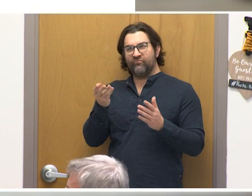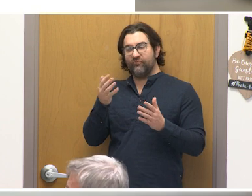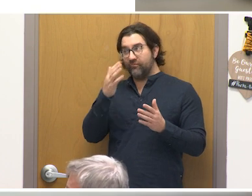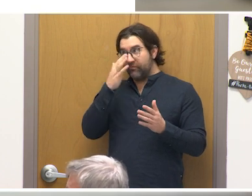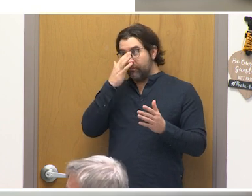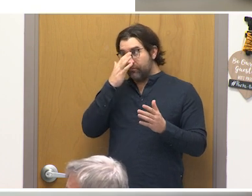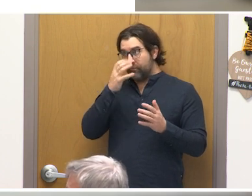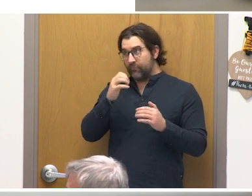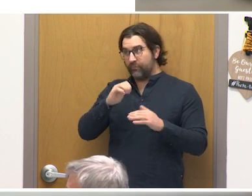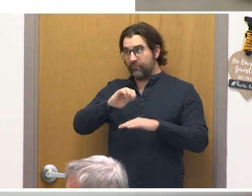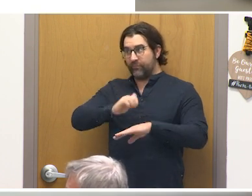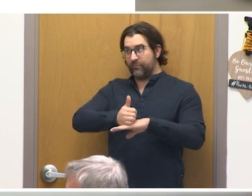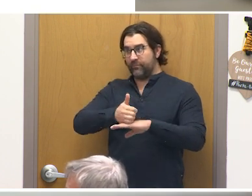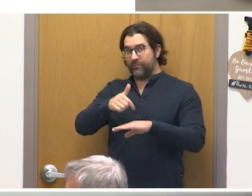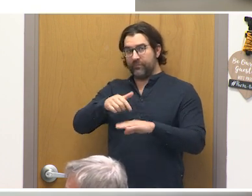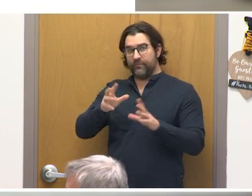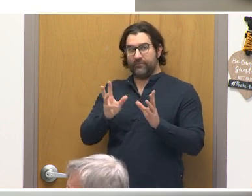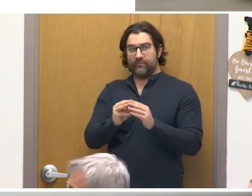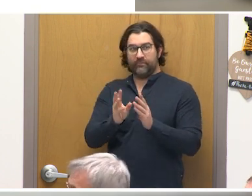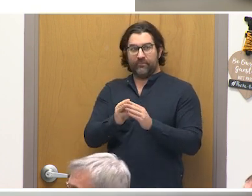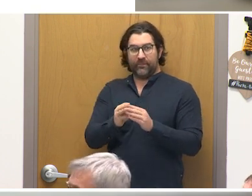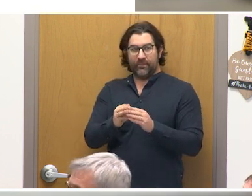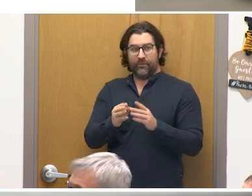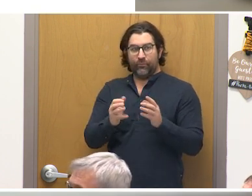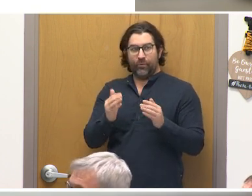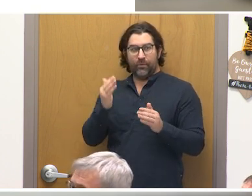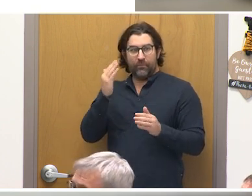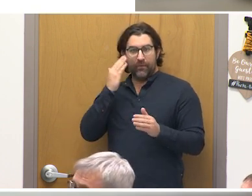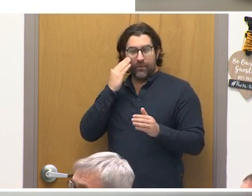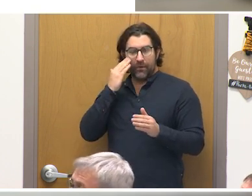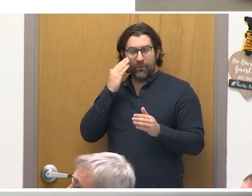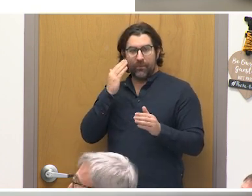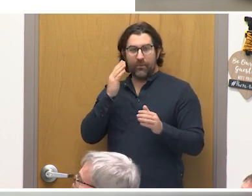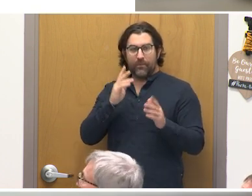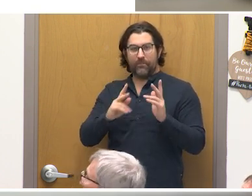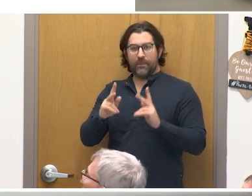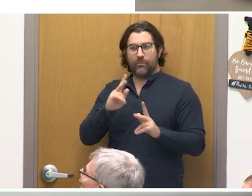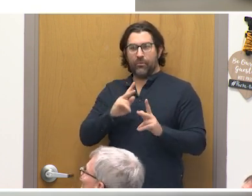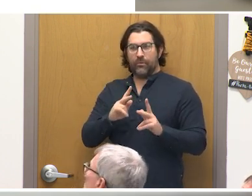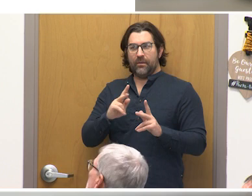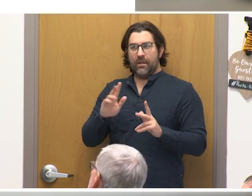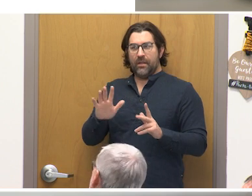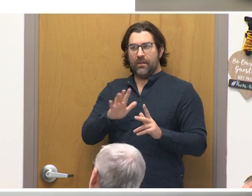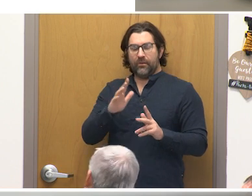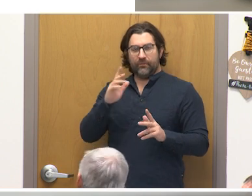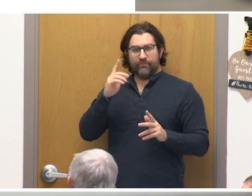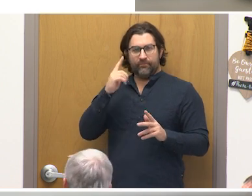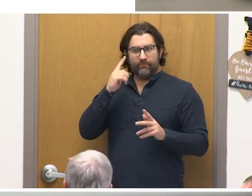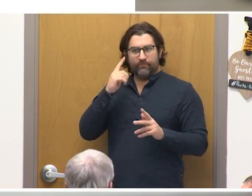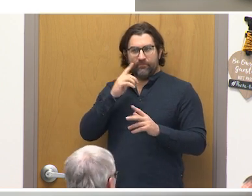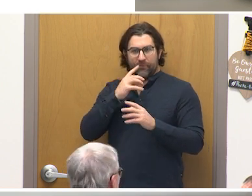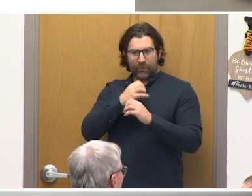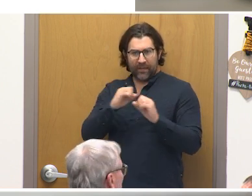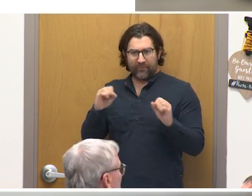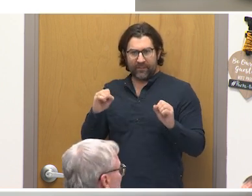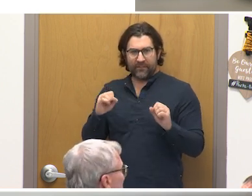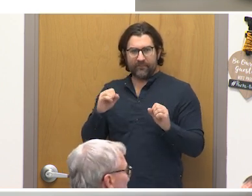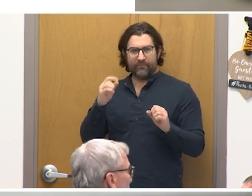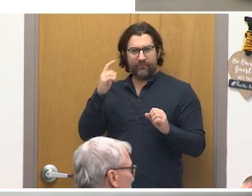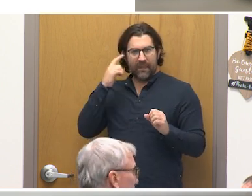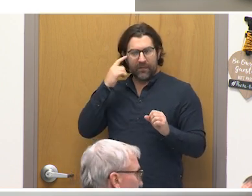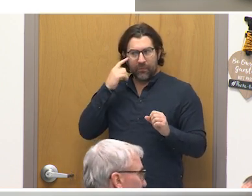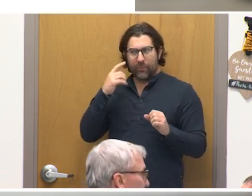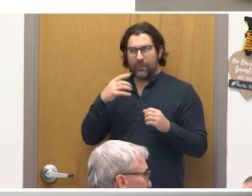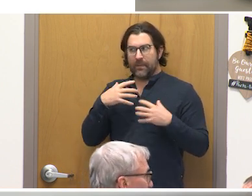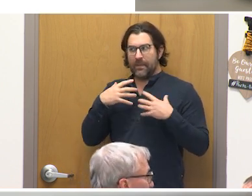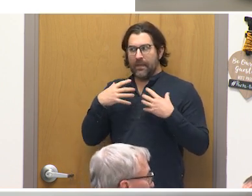try and establish going into these meetings. Want to be cognizant of folks' physical and psychological safety, so I'll have a slide about that in a second.